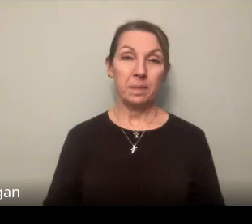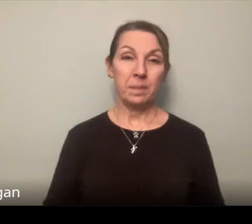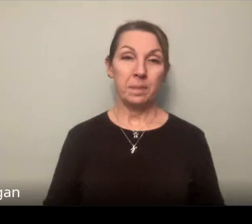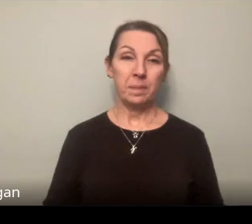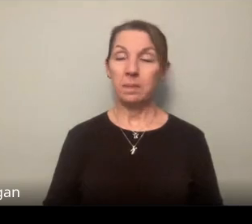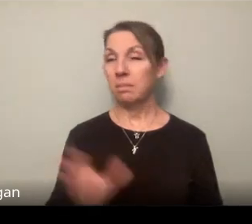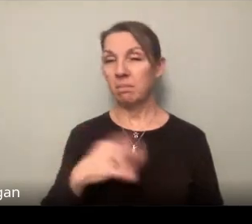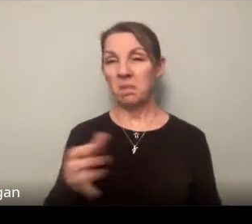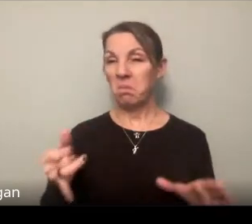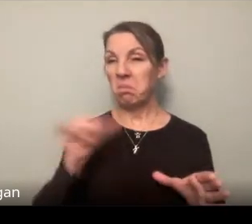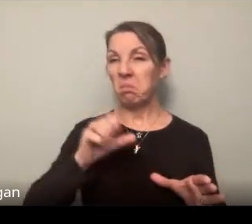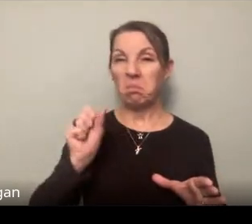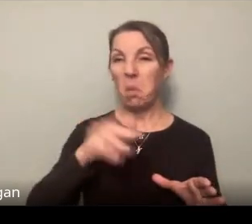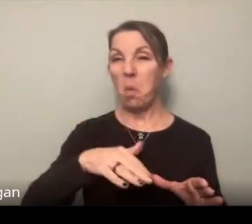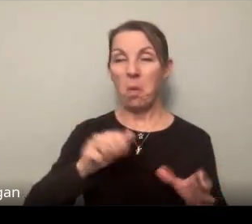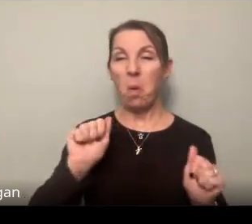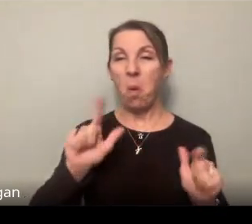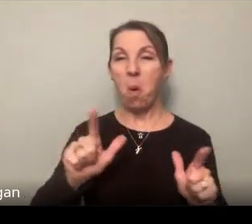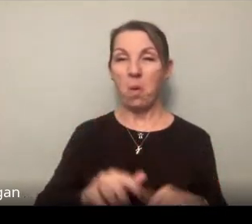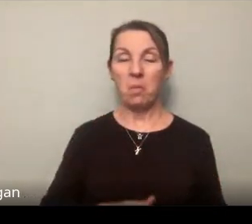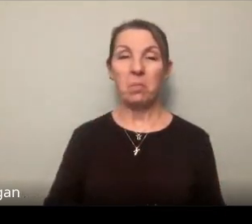I'll just put it all in. You